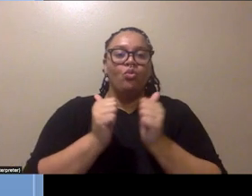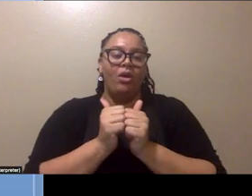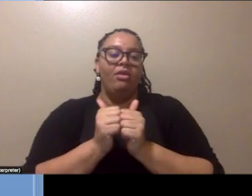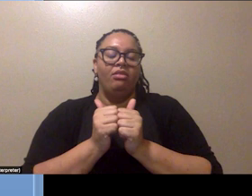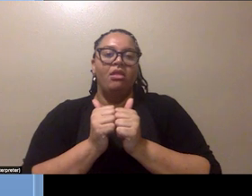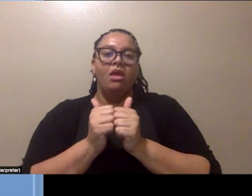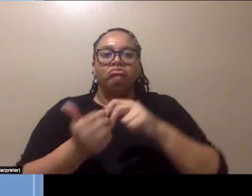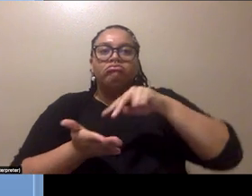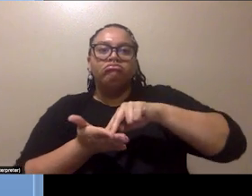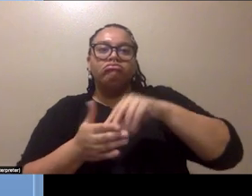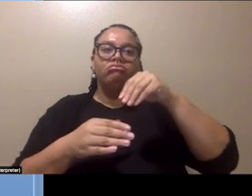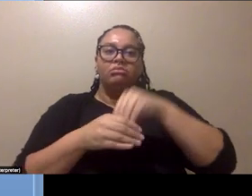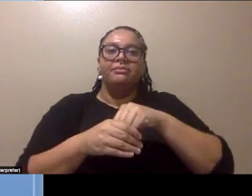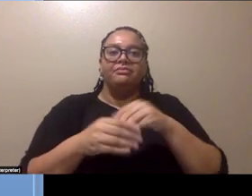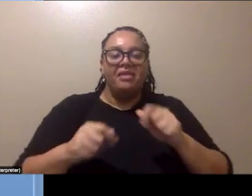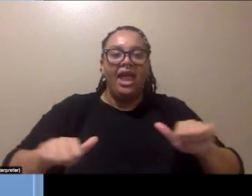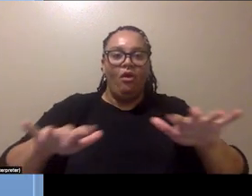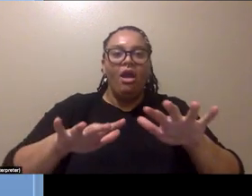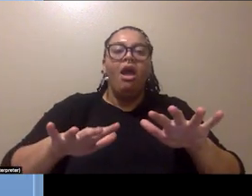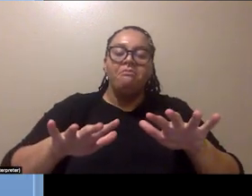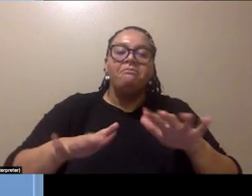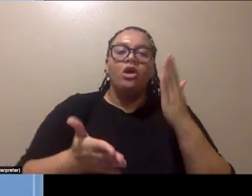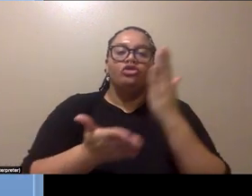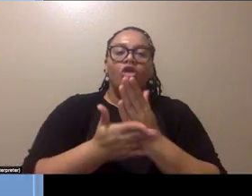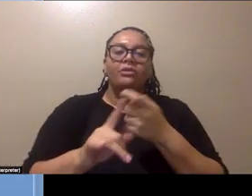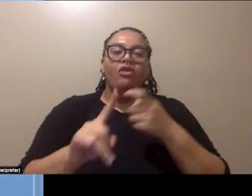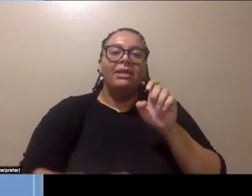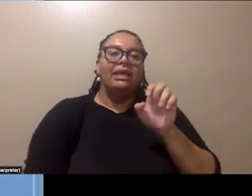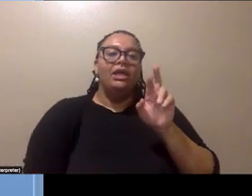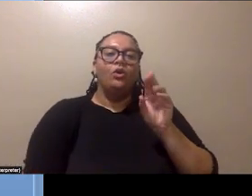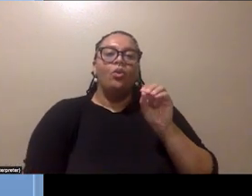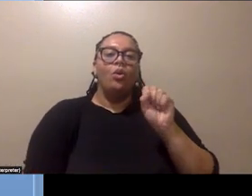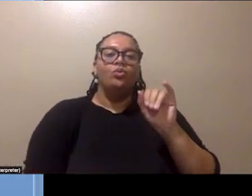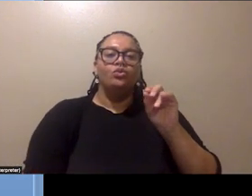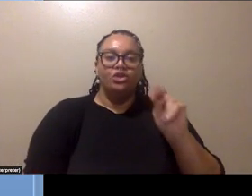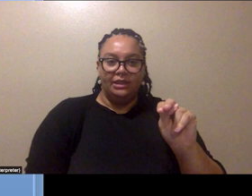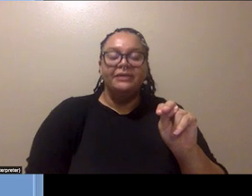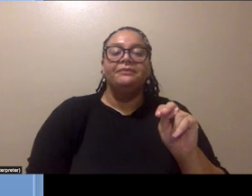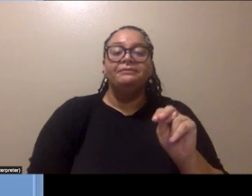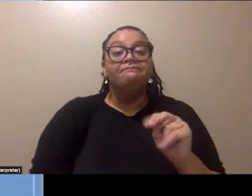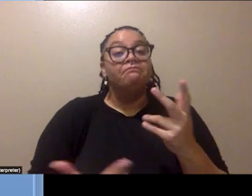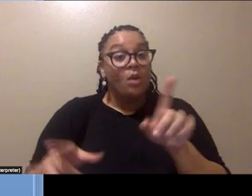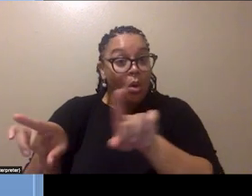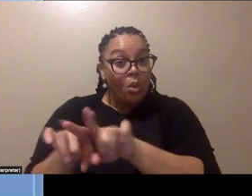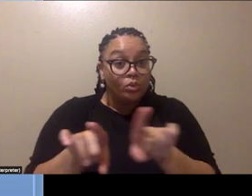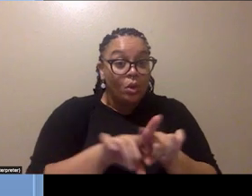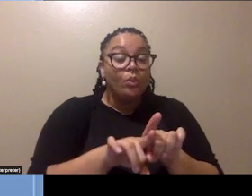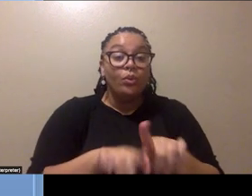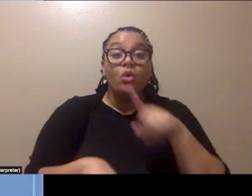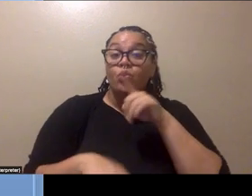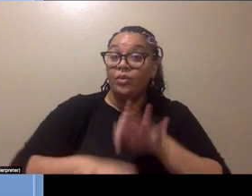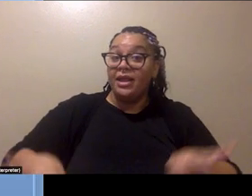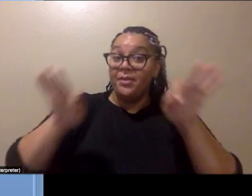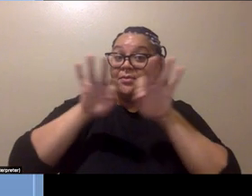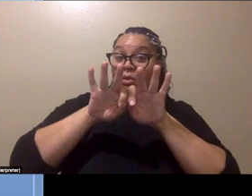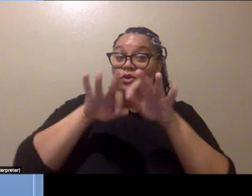structures standing with these root systems really actually prevents a lot of erosion from happening in these areas as well. And it turns out that they